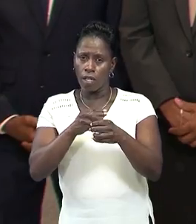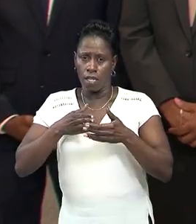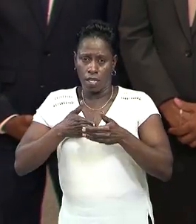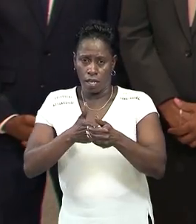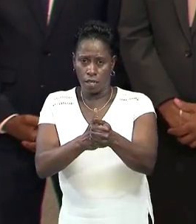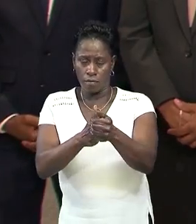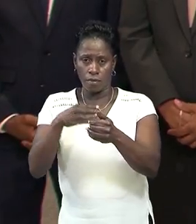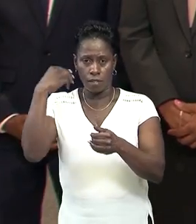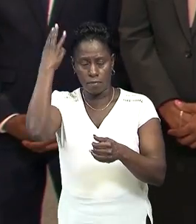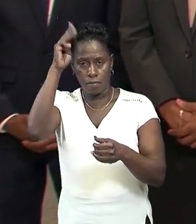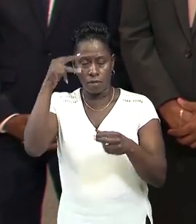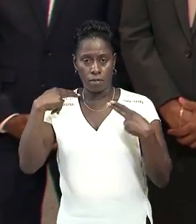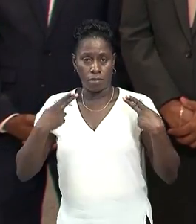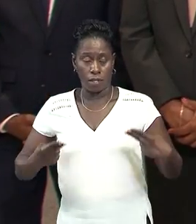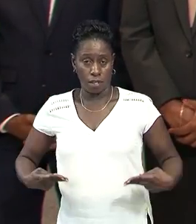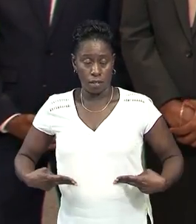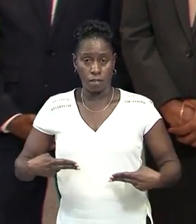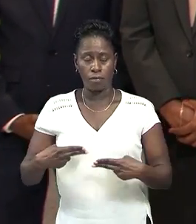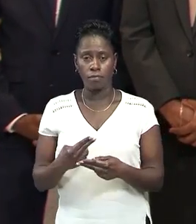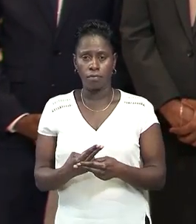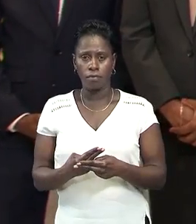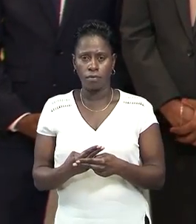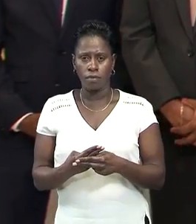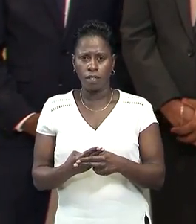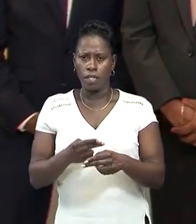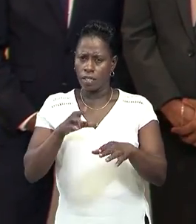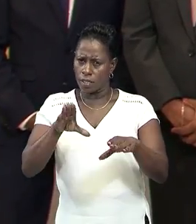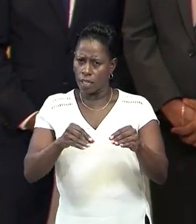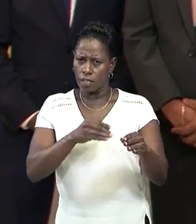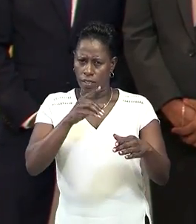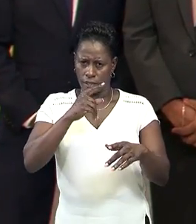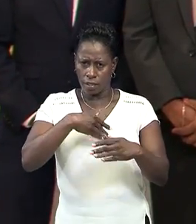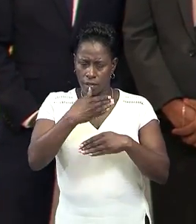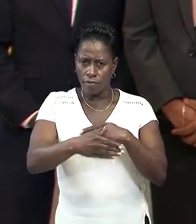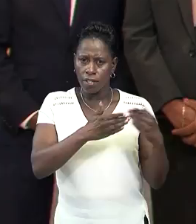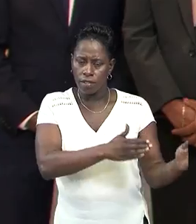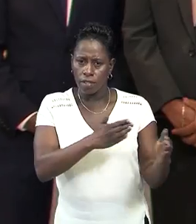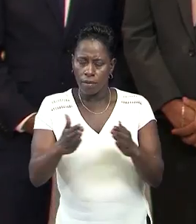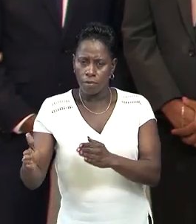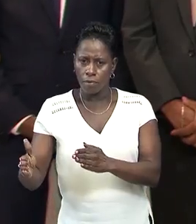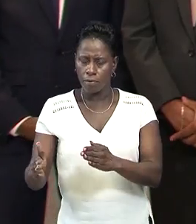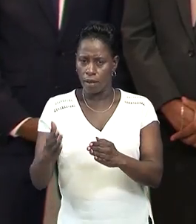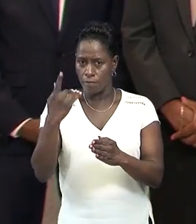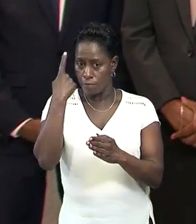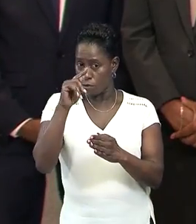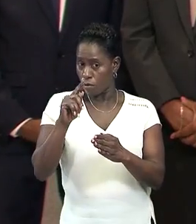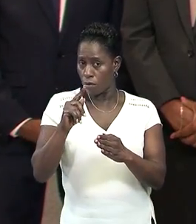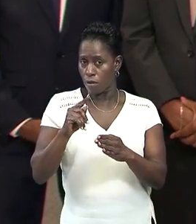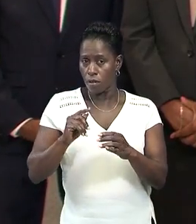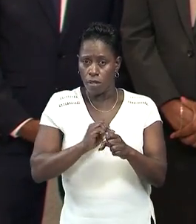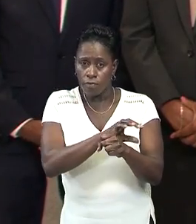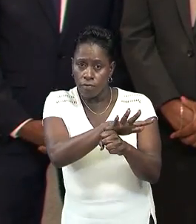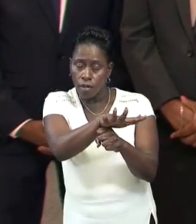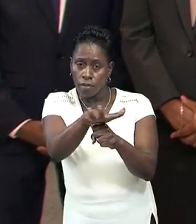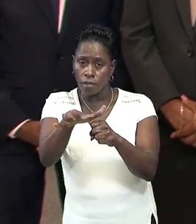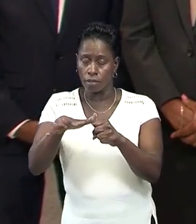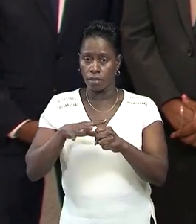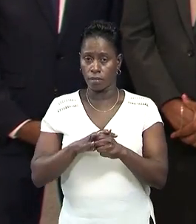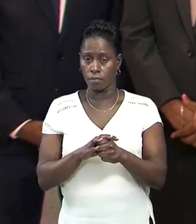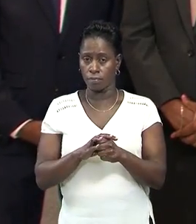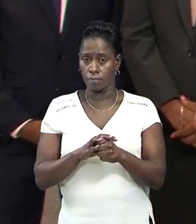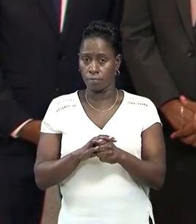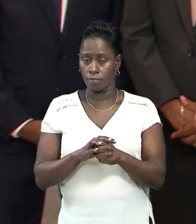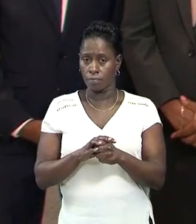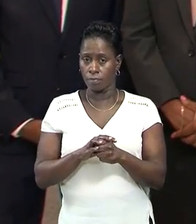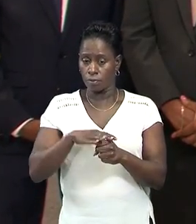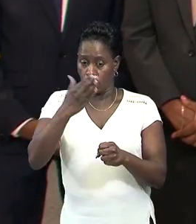the nation led by the Ministry of Health and Wellness has been taking steps to prepare for and respond for the likelihood of the virus